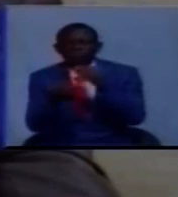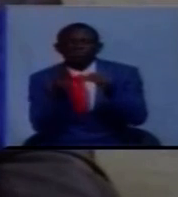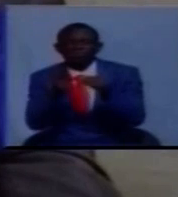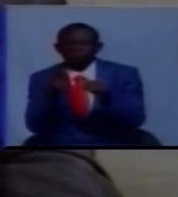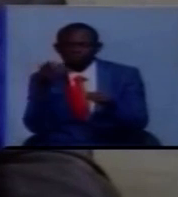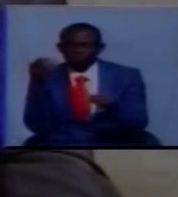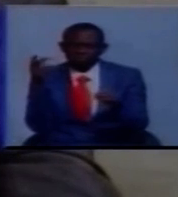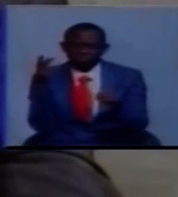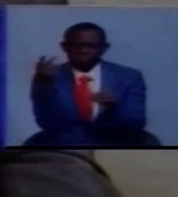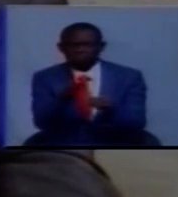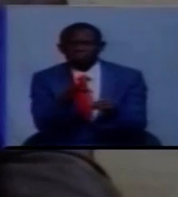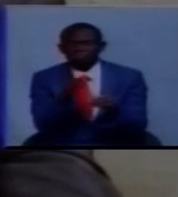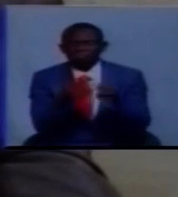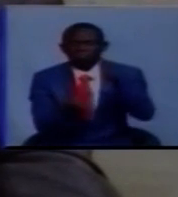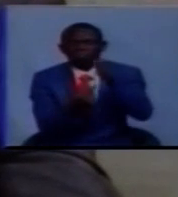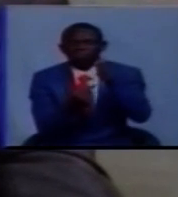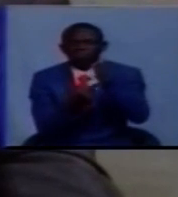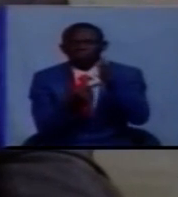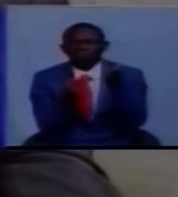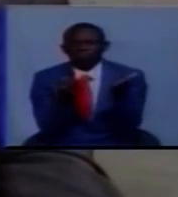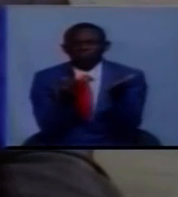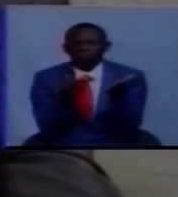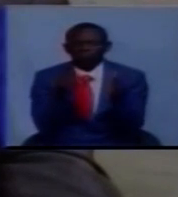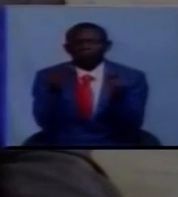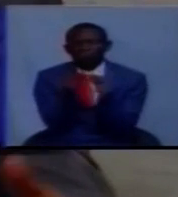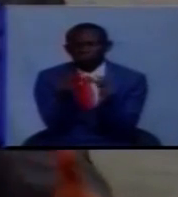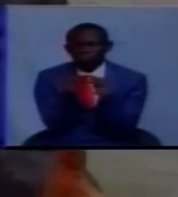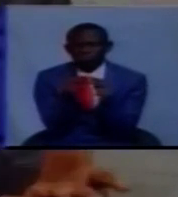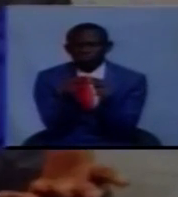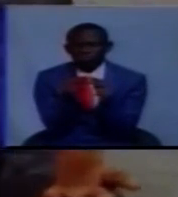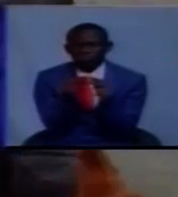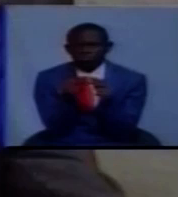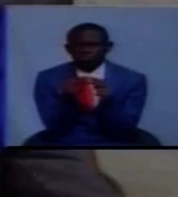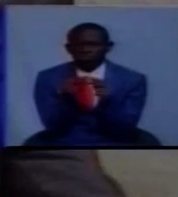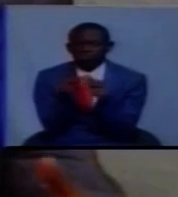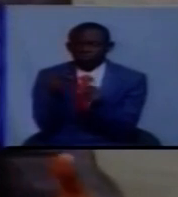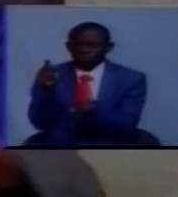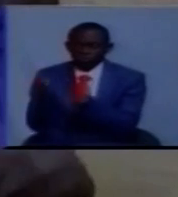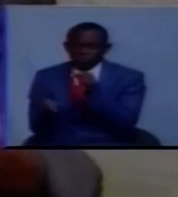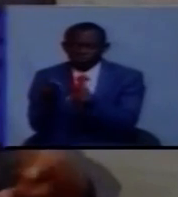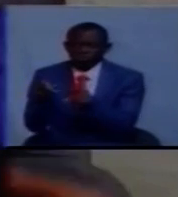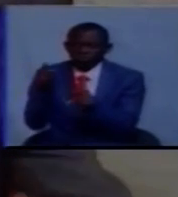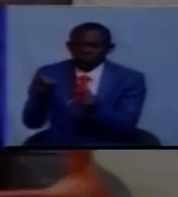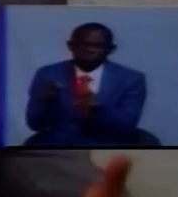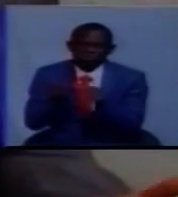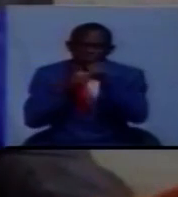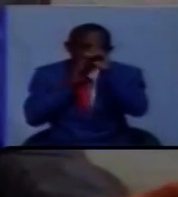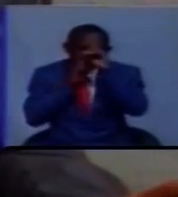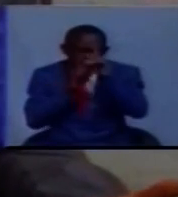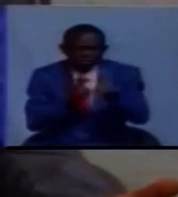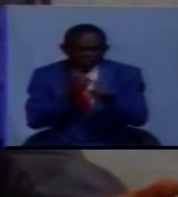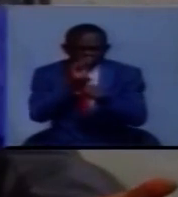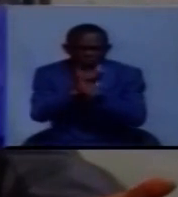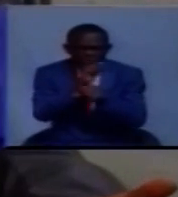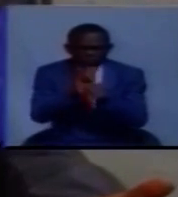who are not decided, they can enter at that level. Then once they are decided, then say, well,